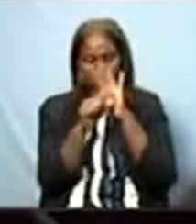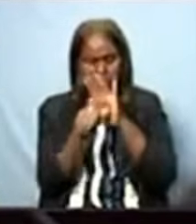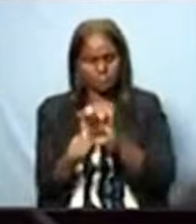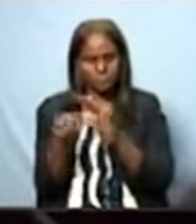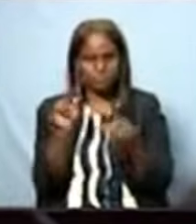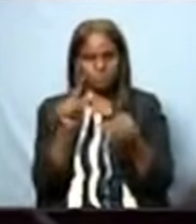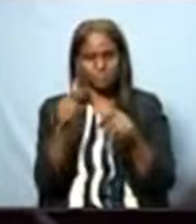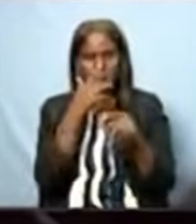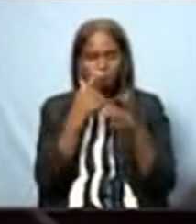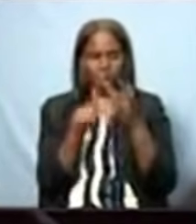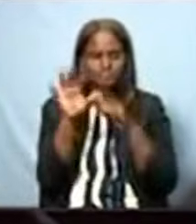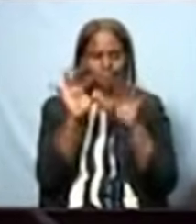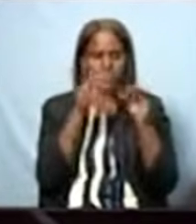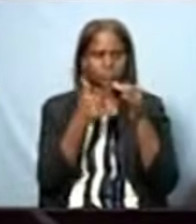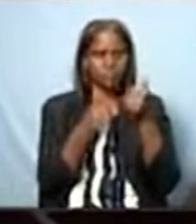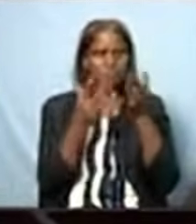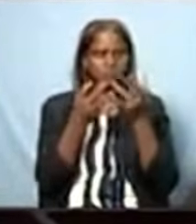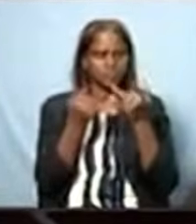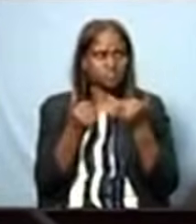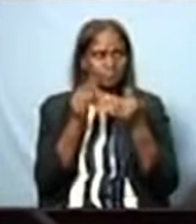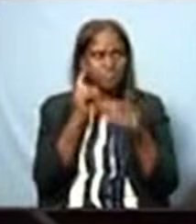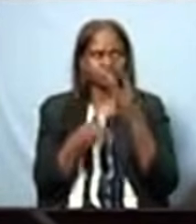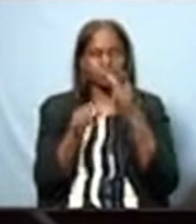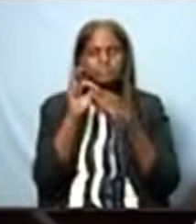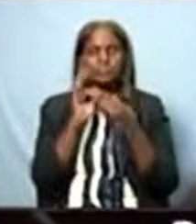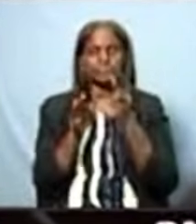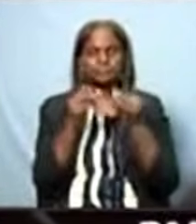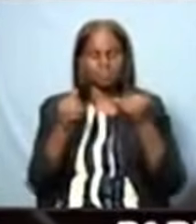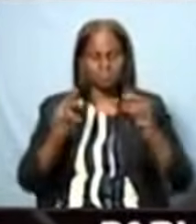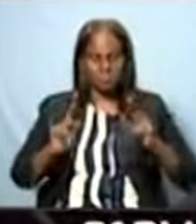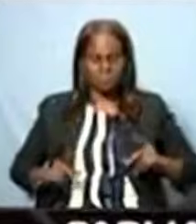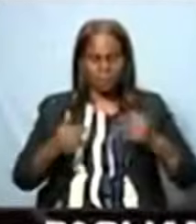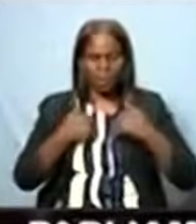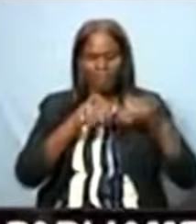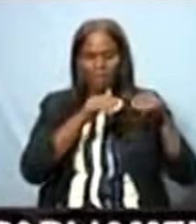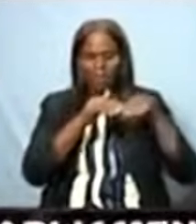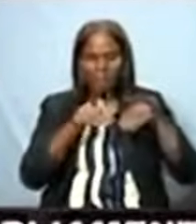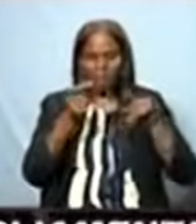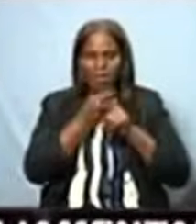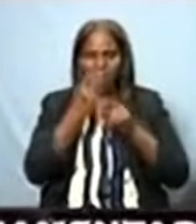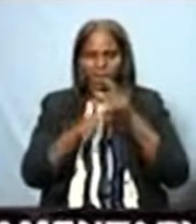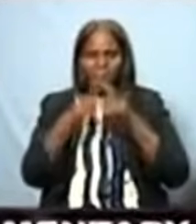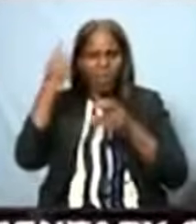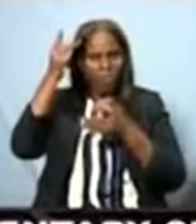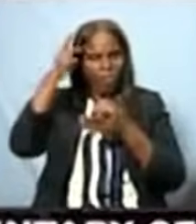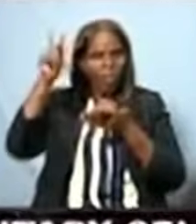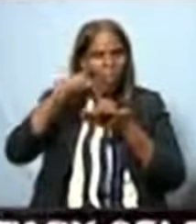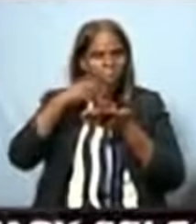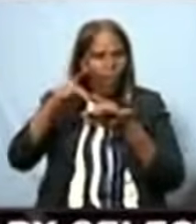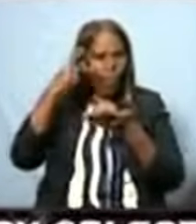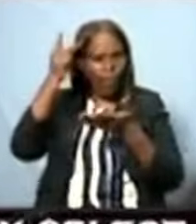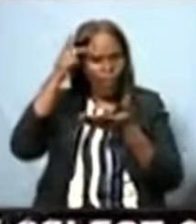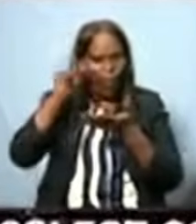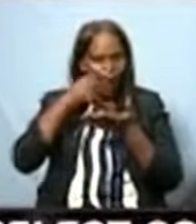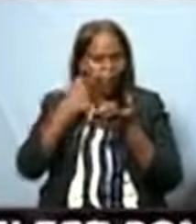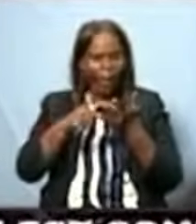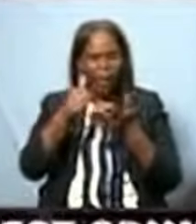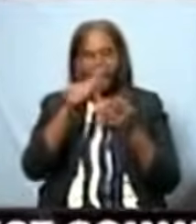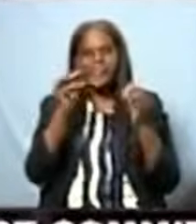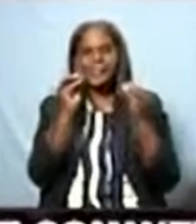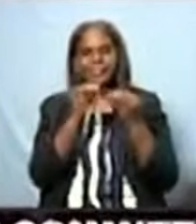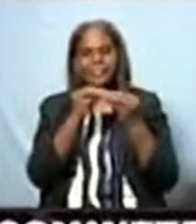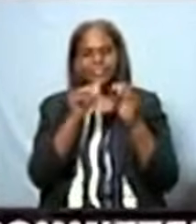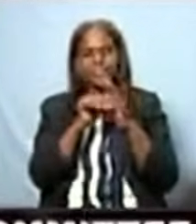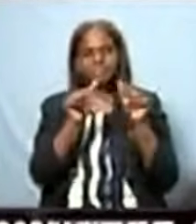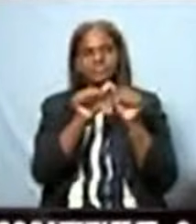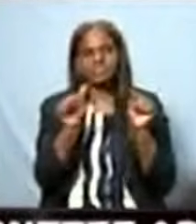people are supposed to choose what they want. What if the person who has withdrawn is coming from a political party that is popular in that